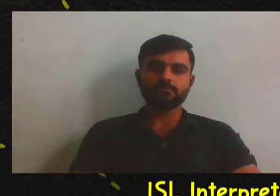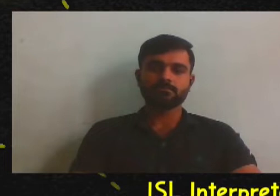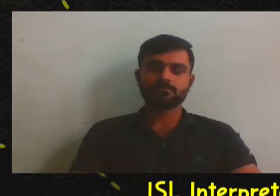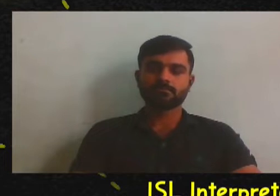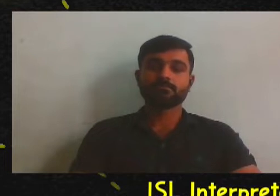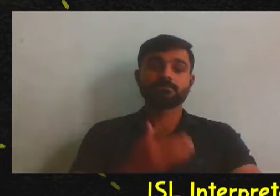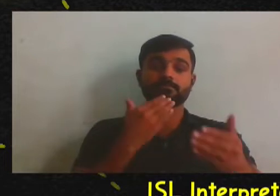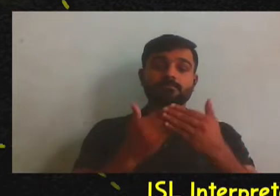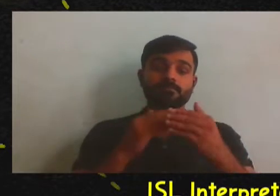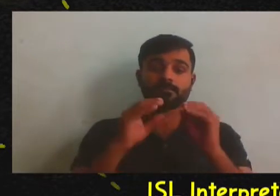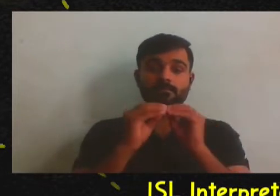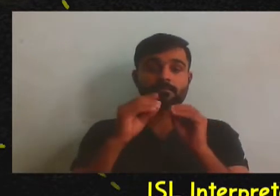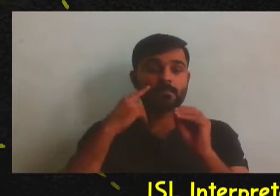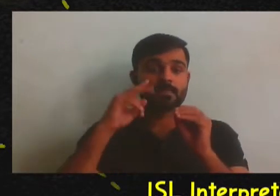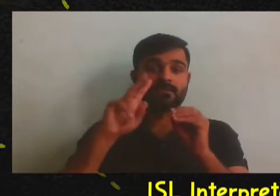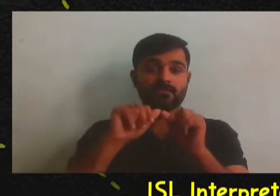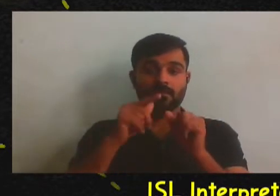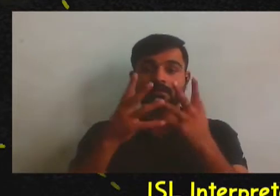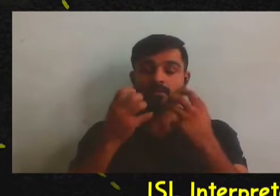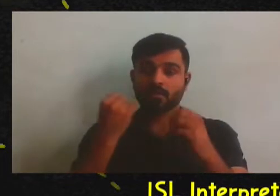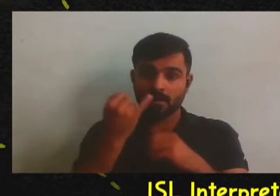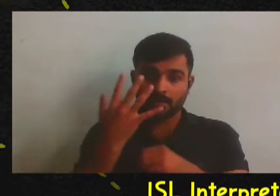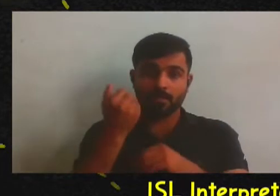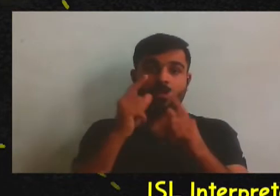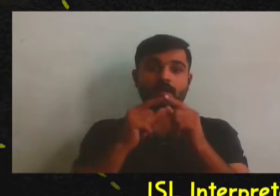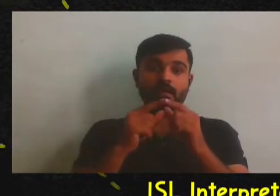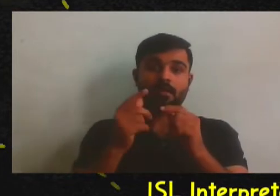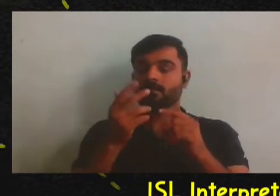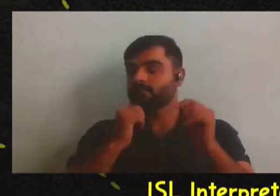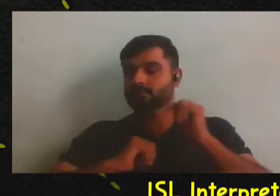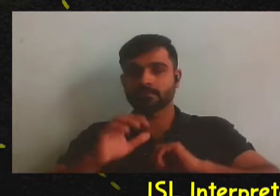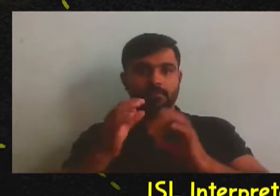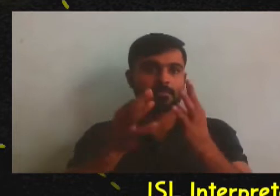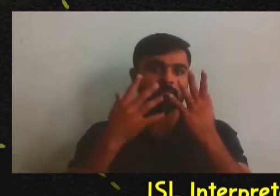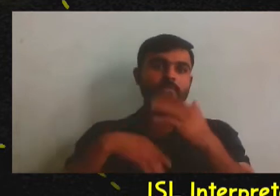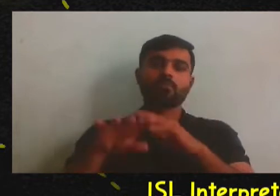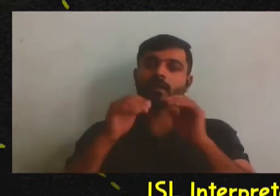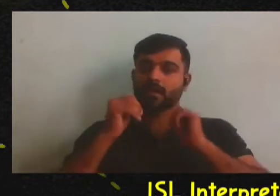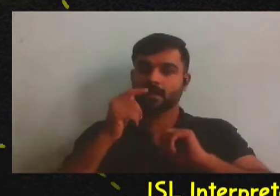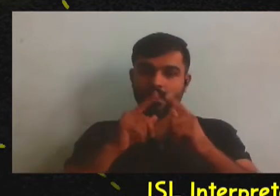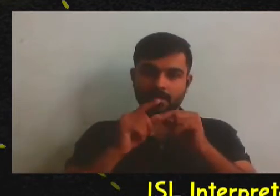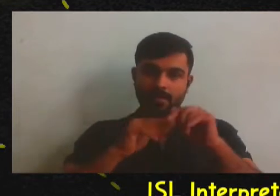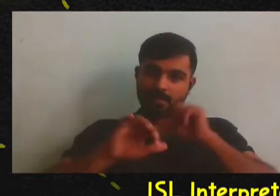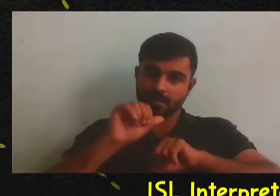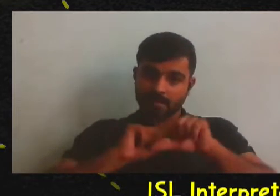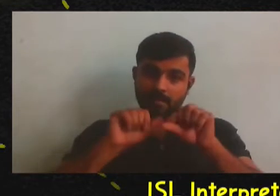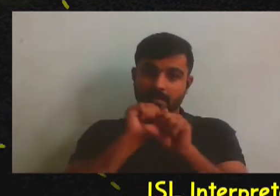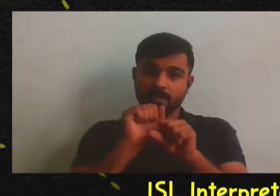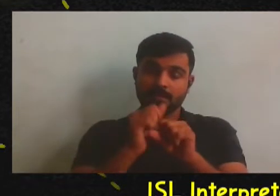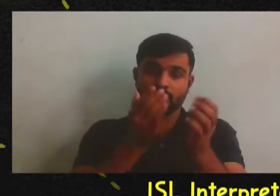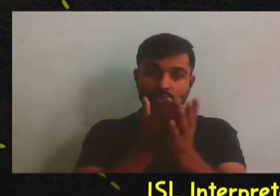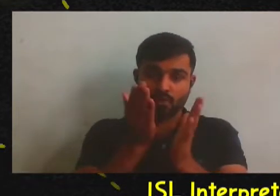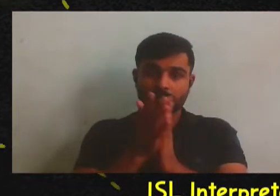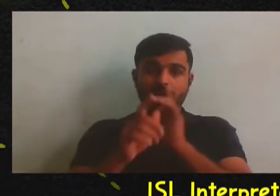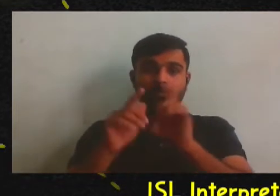Thank you, Biva. I must say that I find data most fascinating, much as, data sounds like weird and vague and people